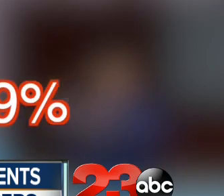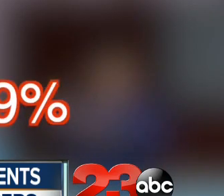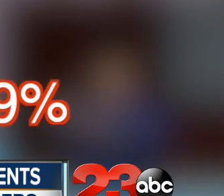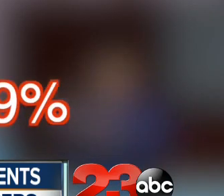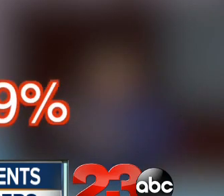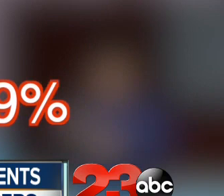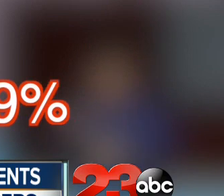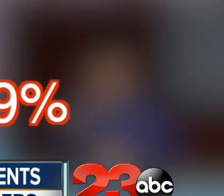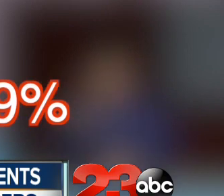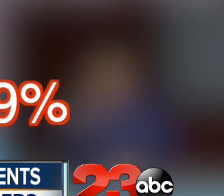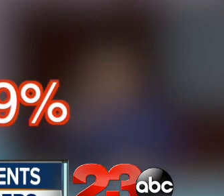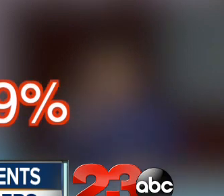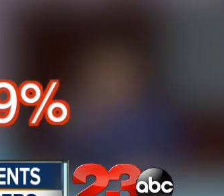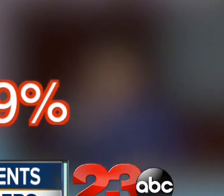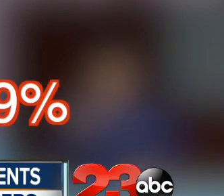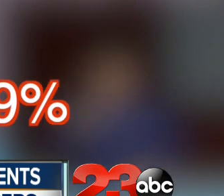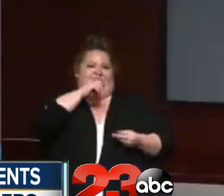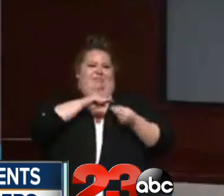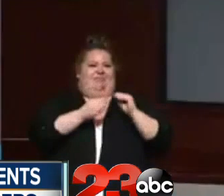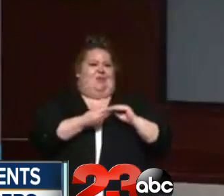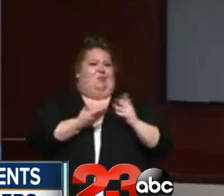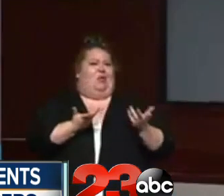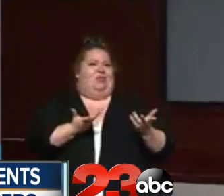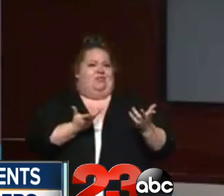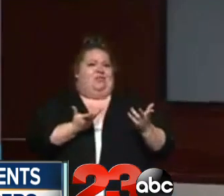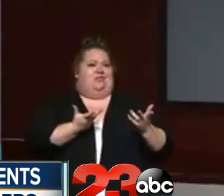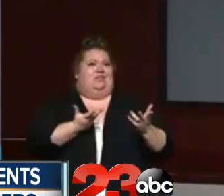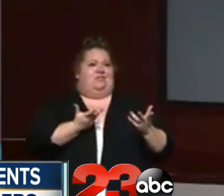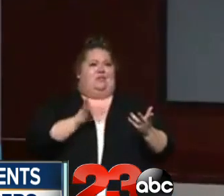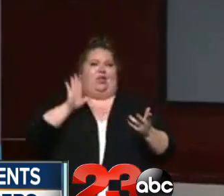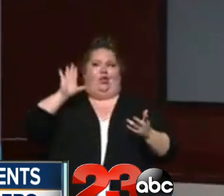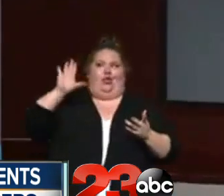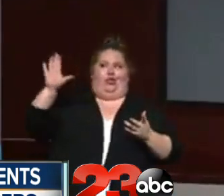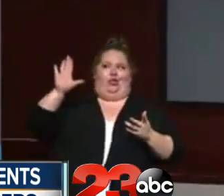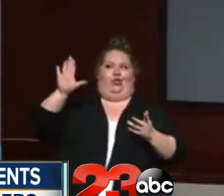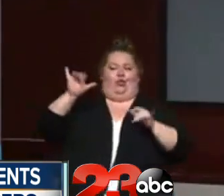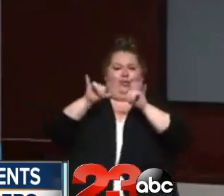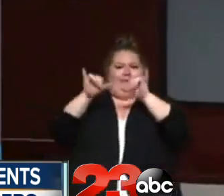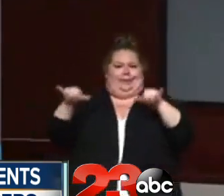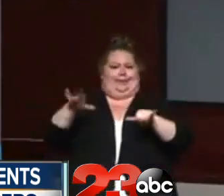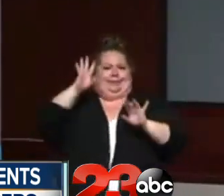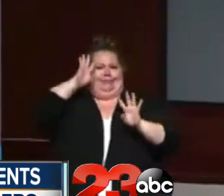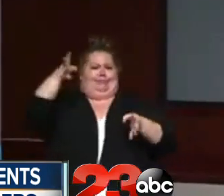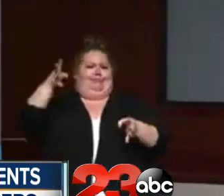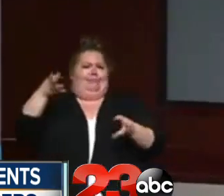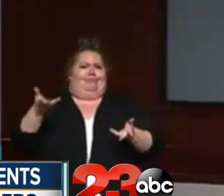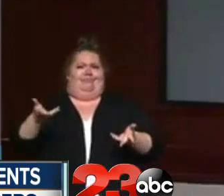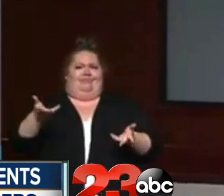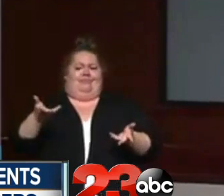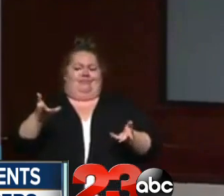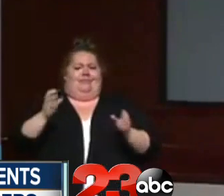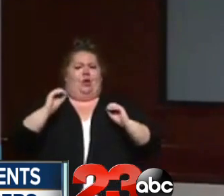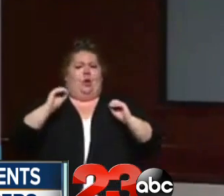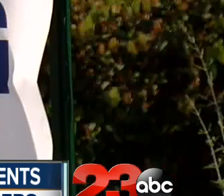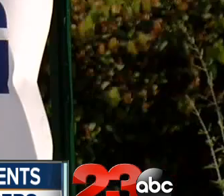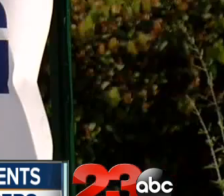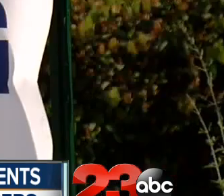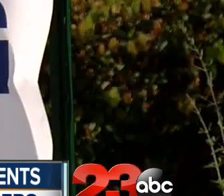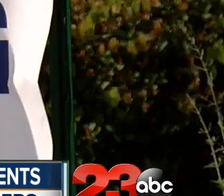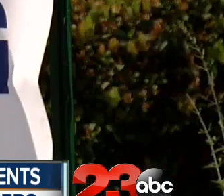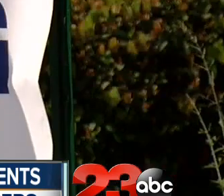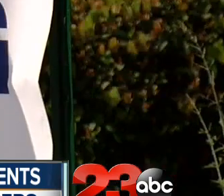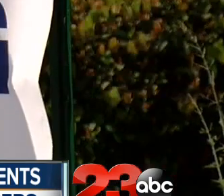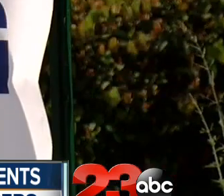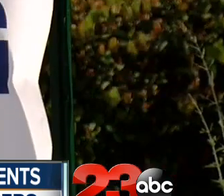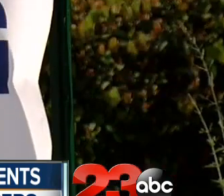increased by 1.4 points. A methodology that they came up with that doesn't really have any scientific basis. In order